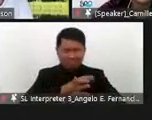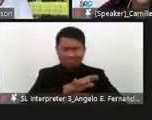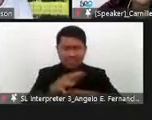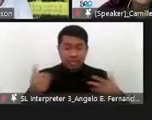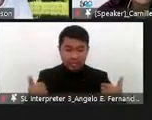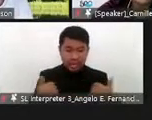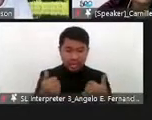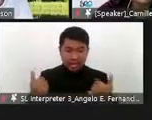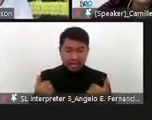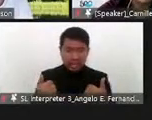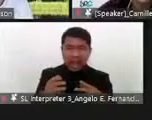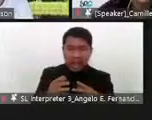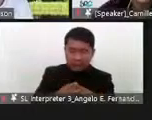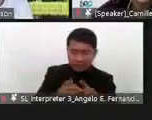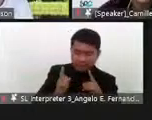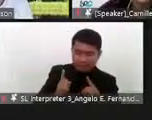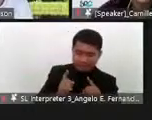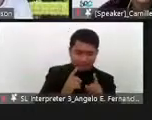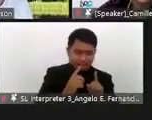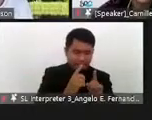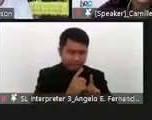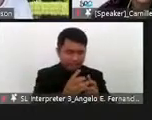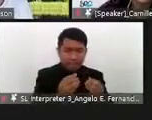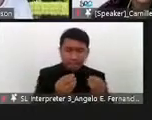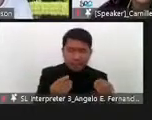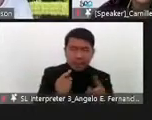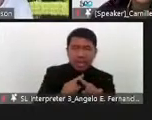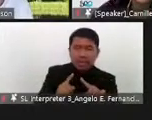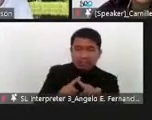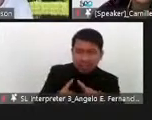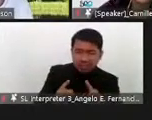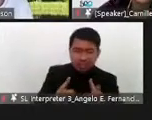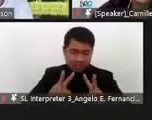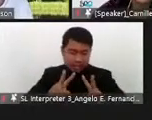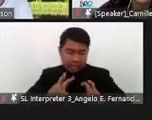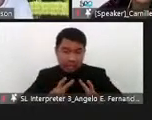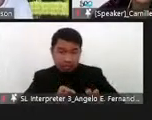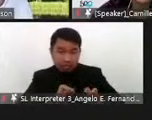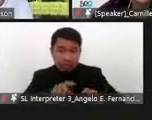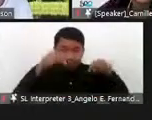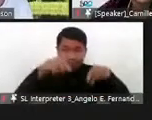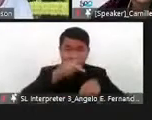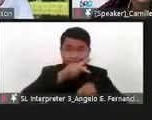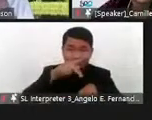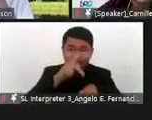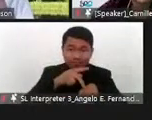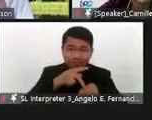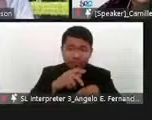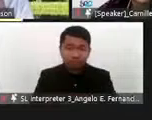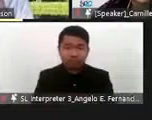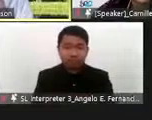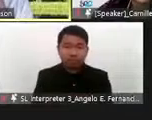challenges in addressing gaps of archaeological and biogeographical research in the Philippines?